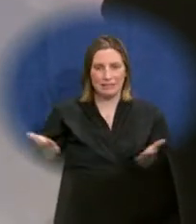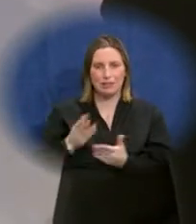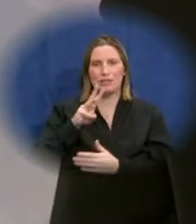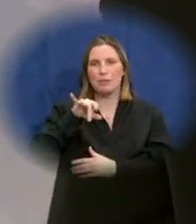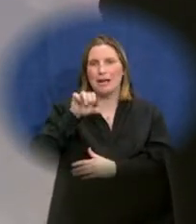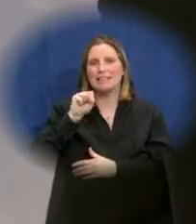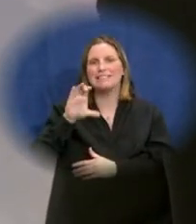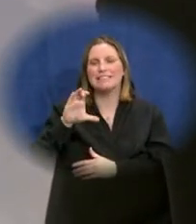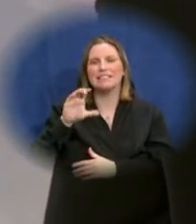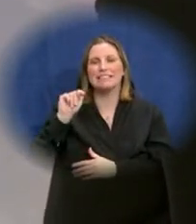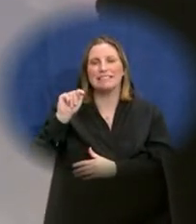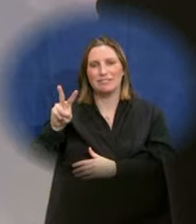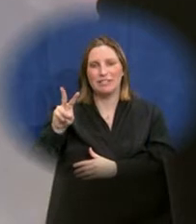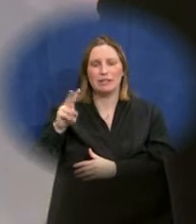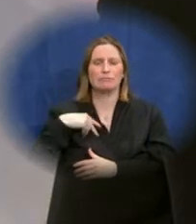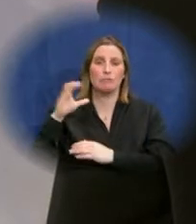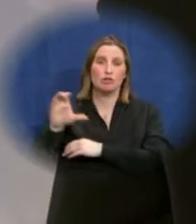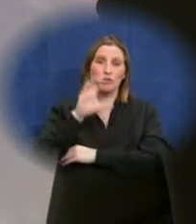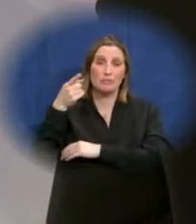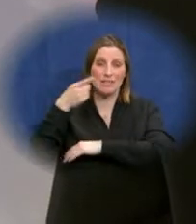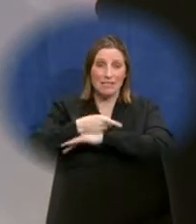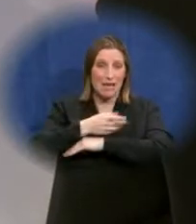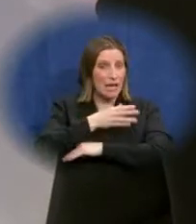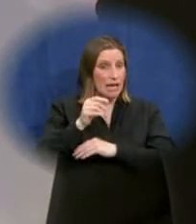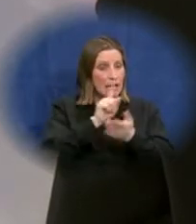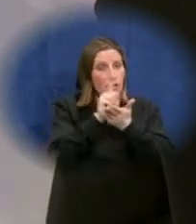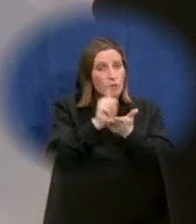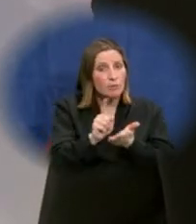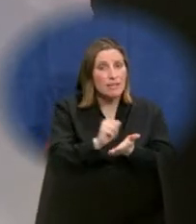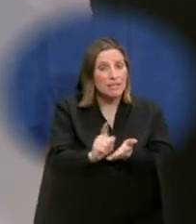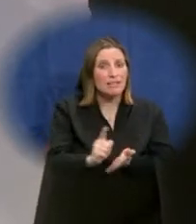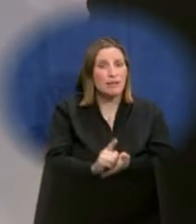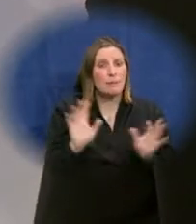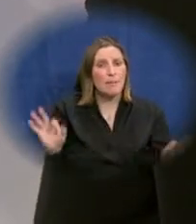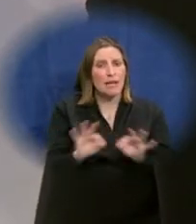WISC-TV for making the Christmas Day and weekly Masses possible